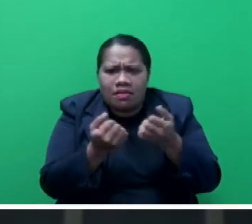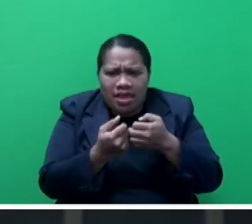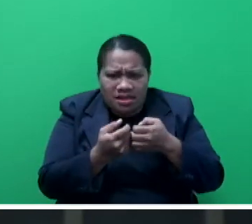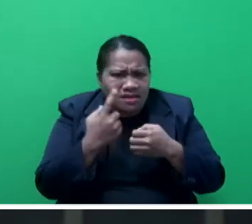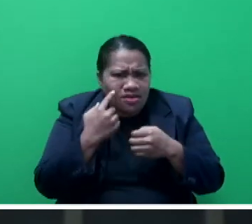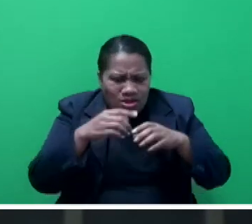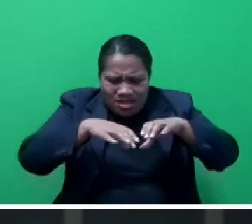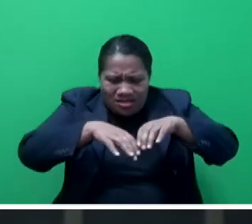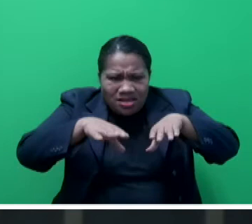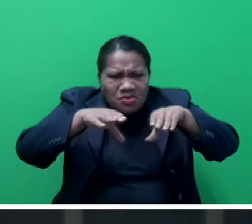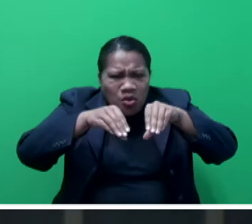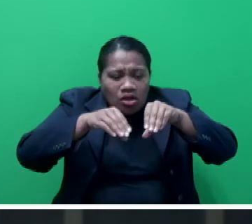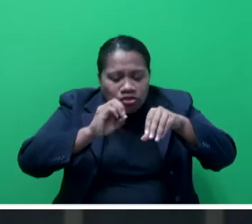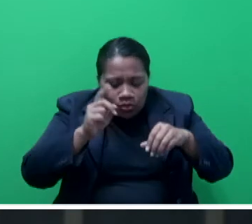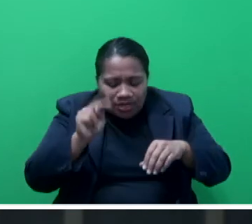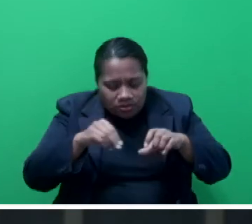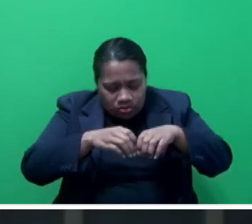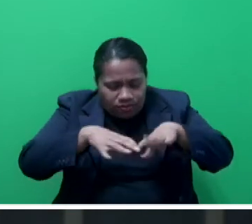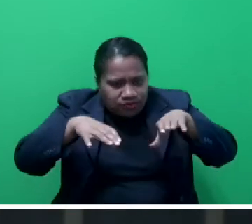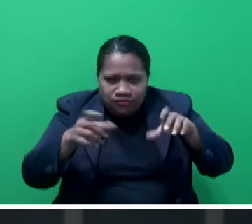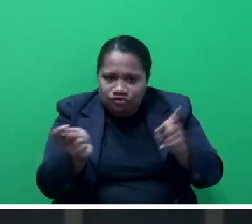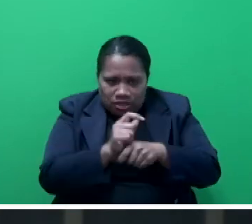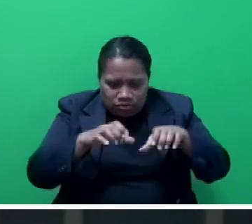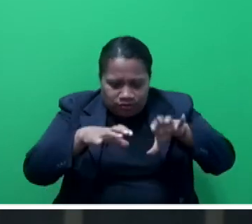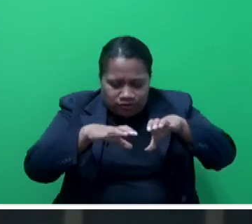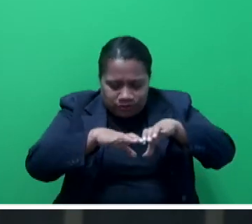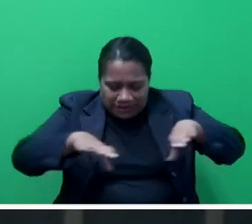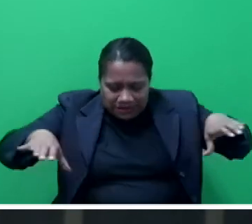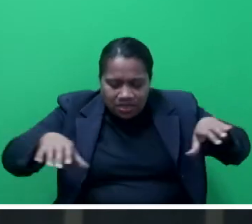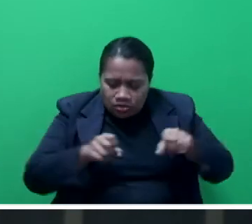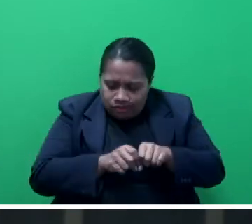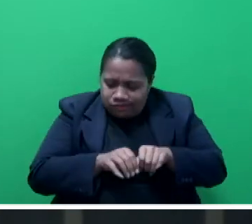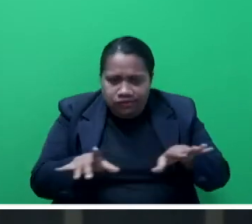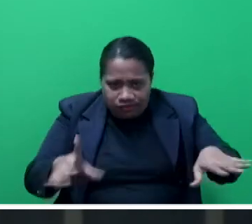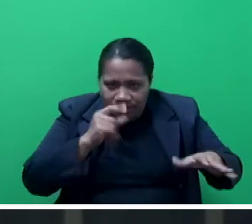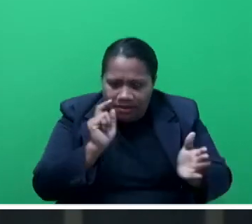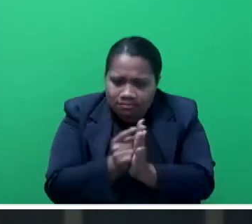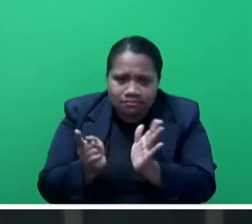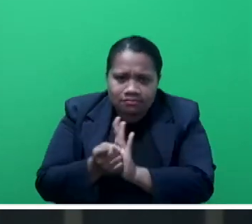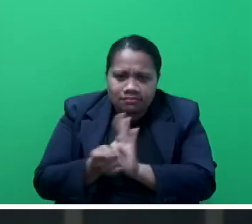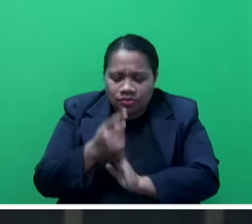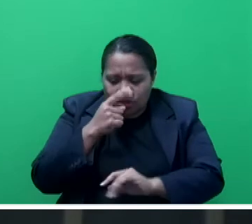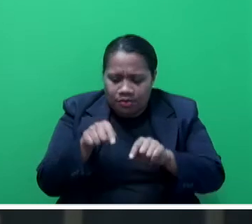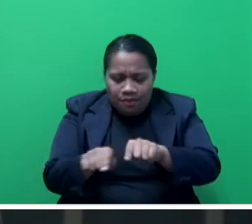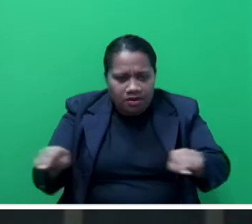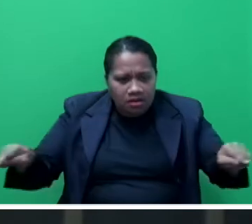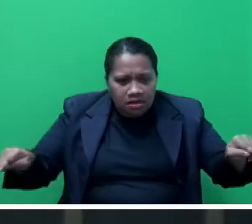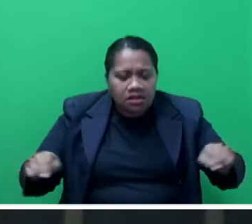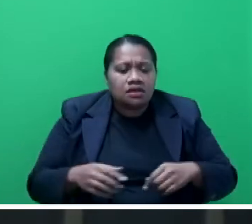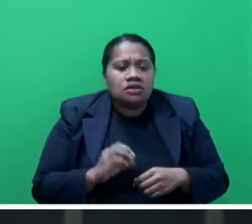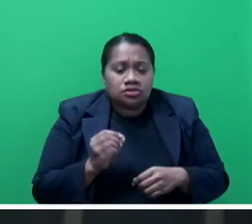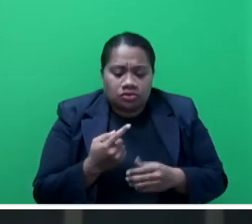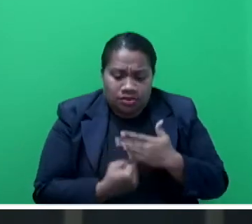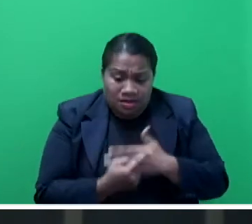to the system have also put a large strain on some of the older assets, leading to burst mains and critical failure, and this affects the delivery